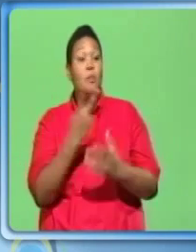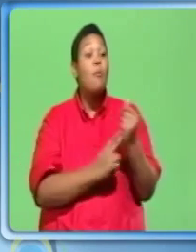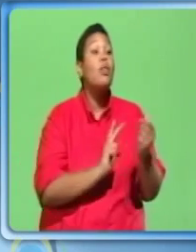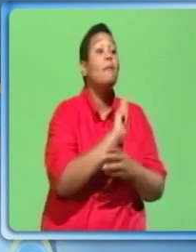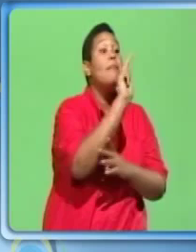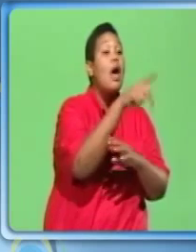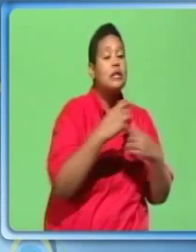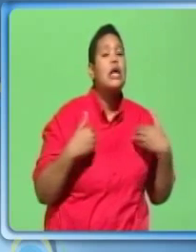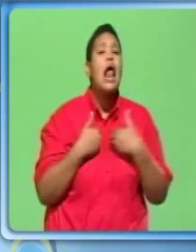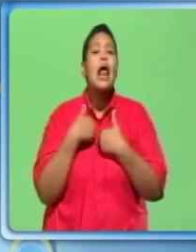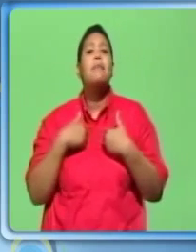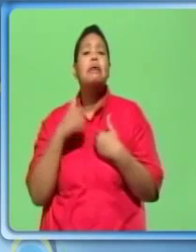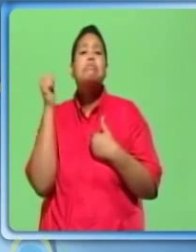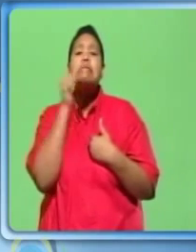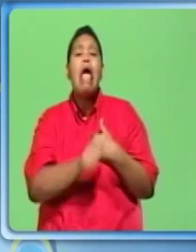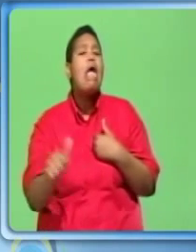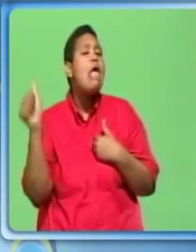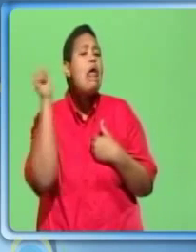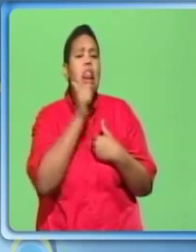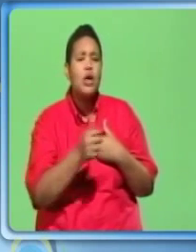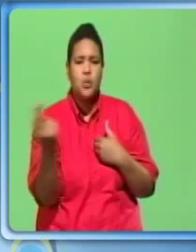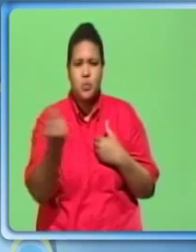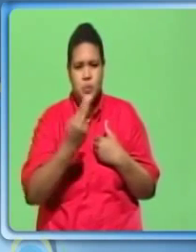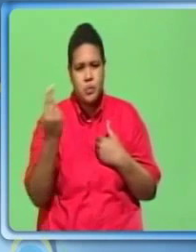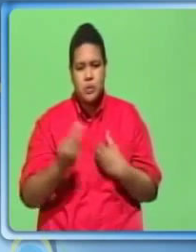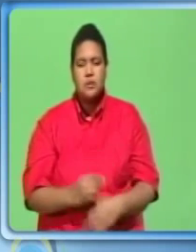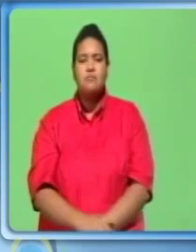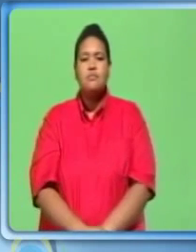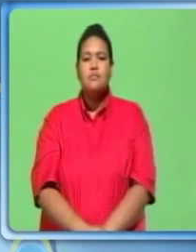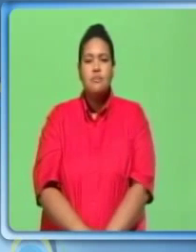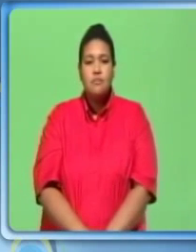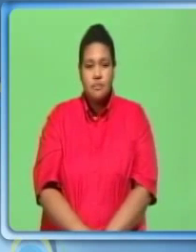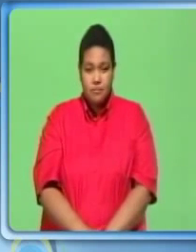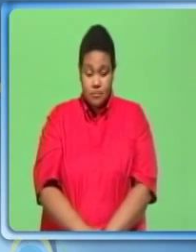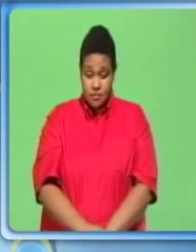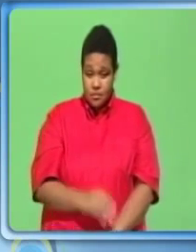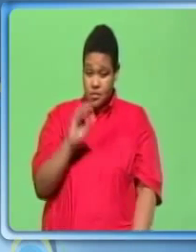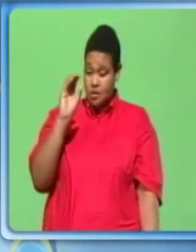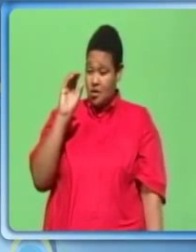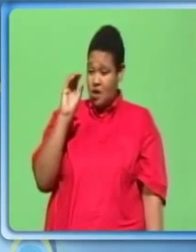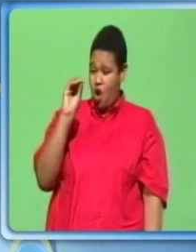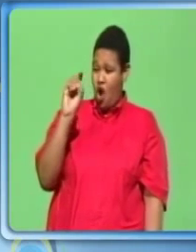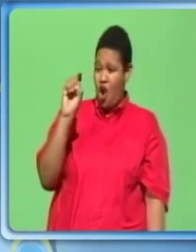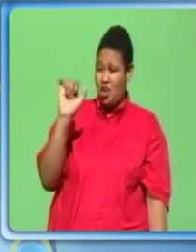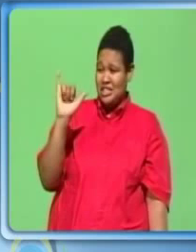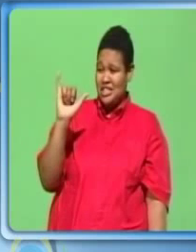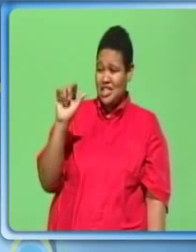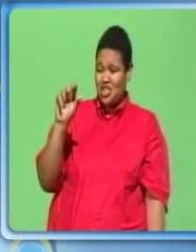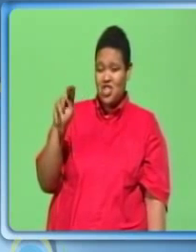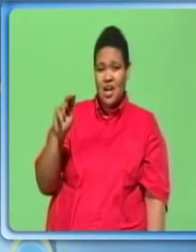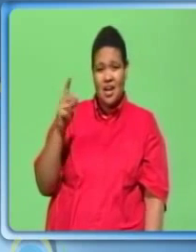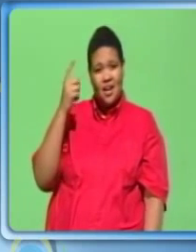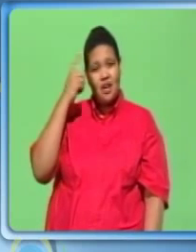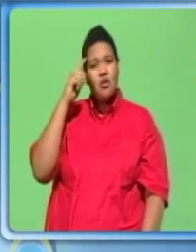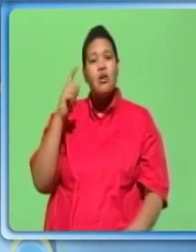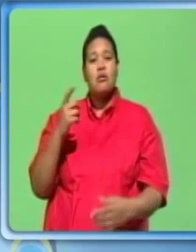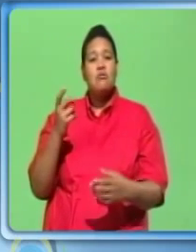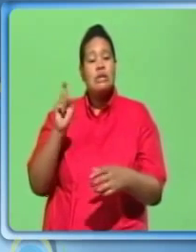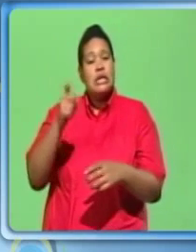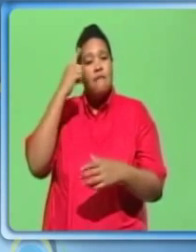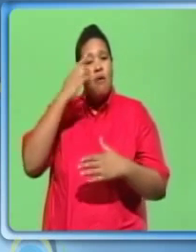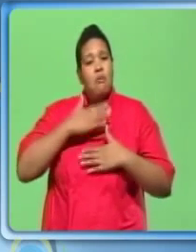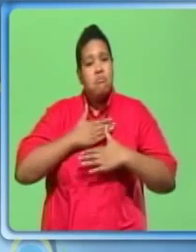and animals on a daily basis. The oxygen is relevant for the process of